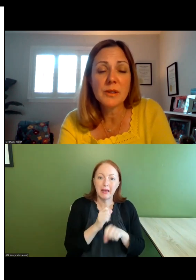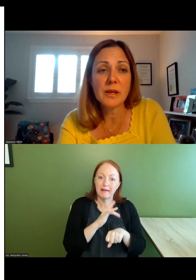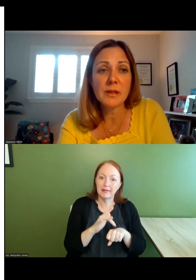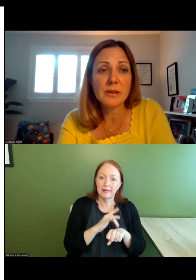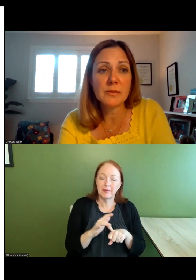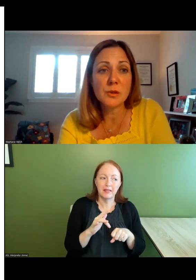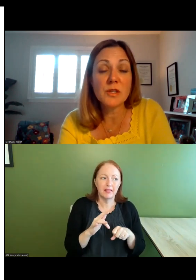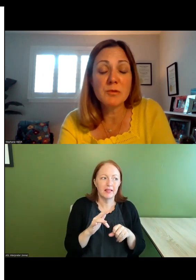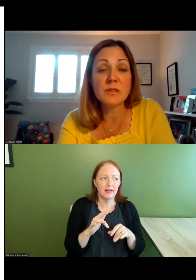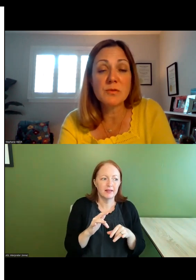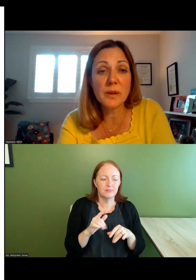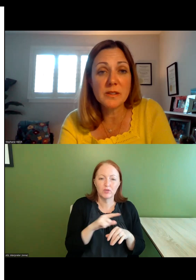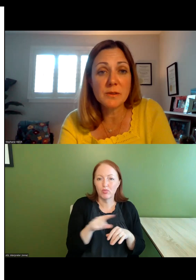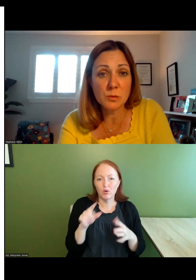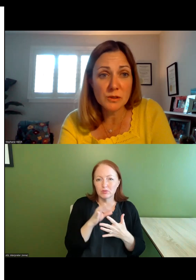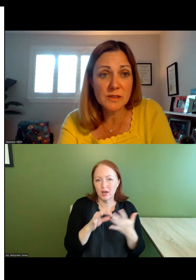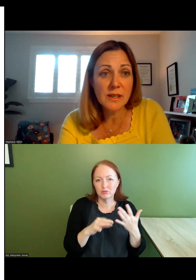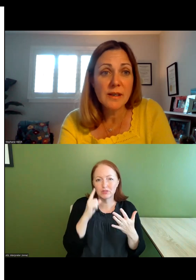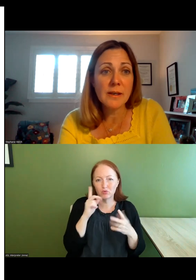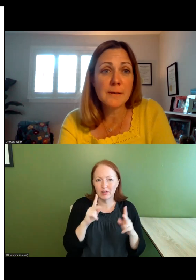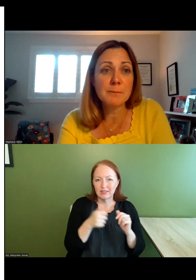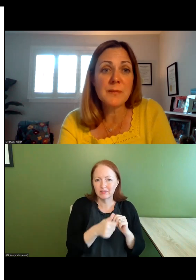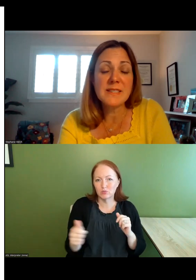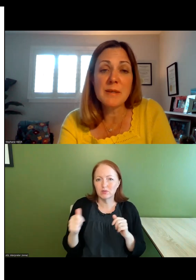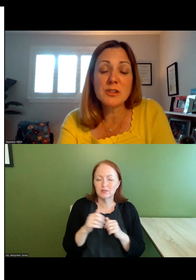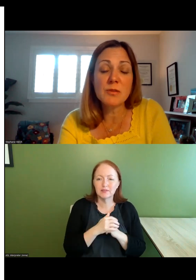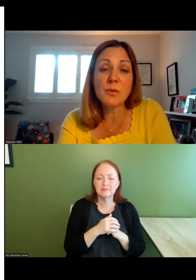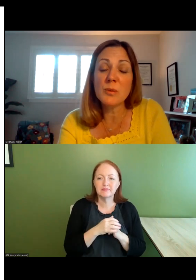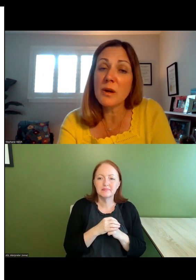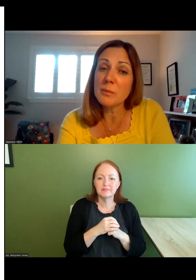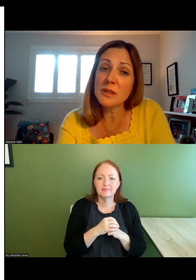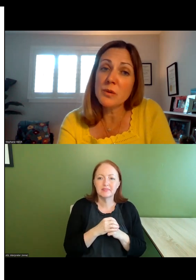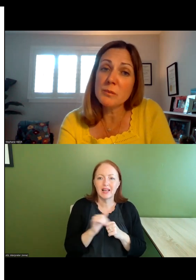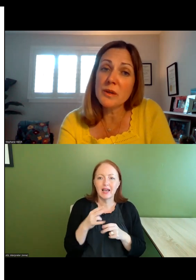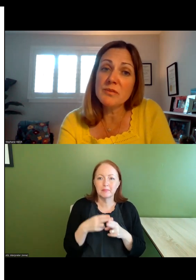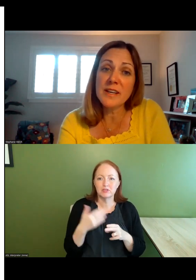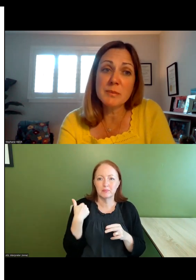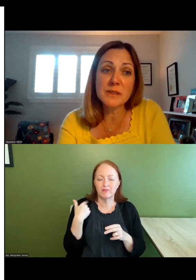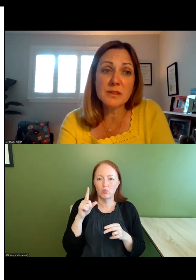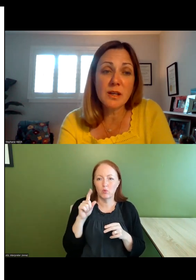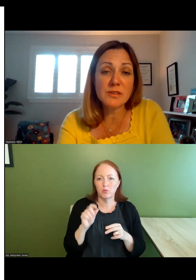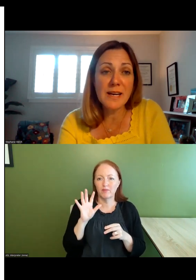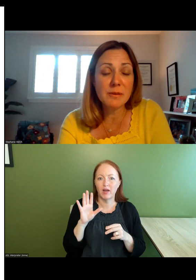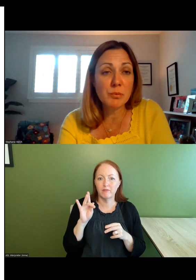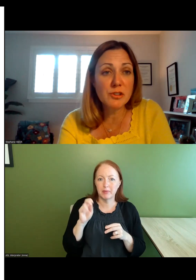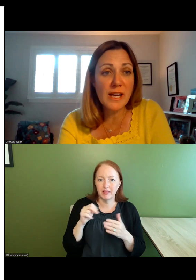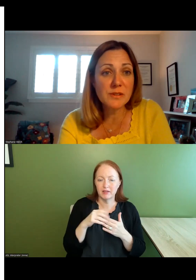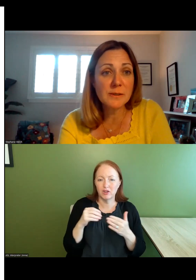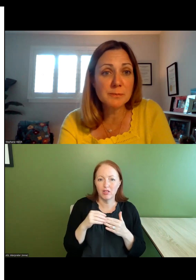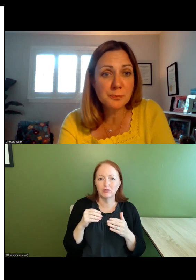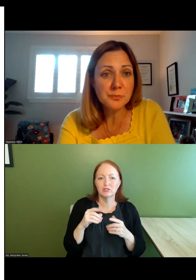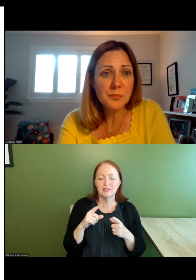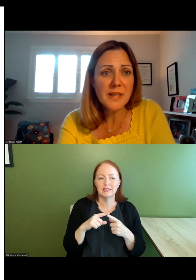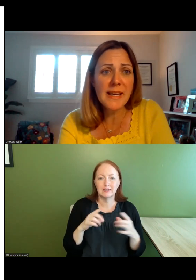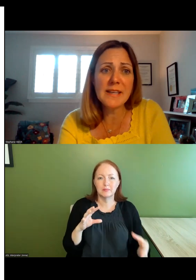available those options for individuals. As I mentioned before, we are putting $1.5 billion out in bridge